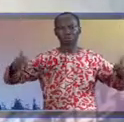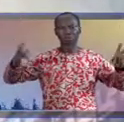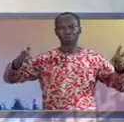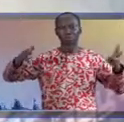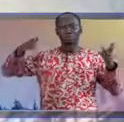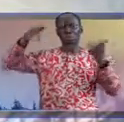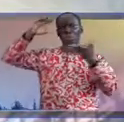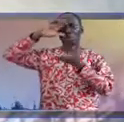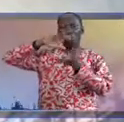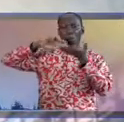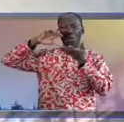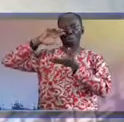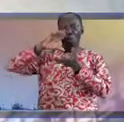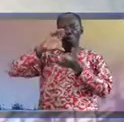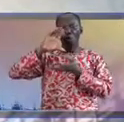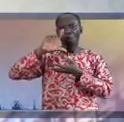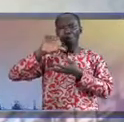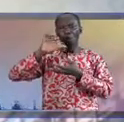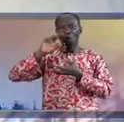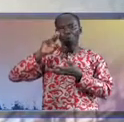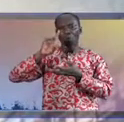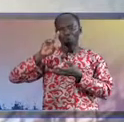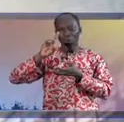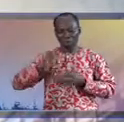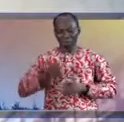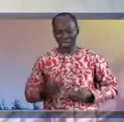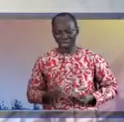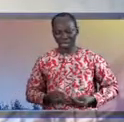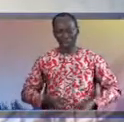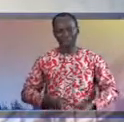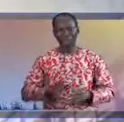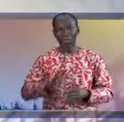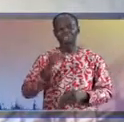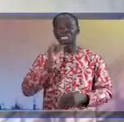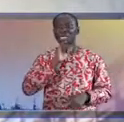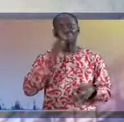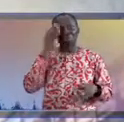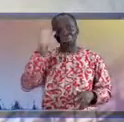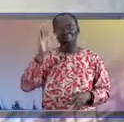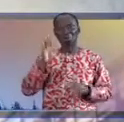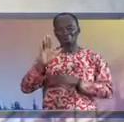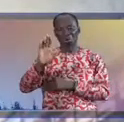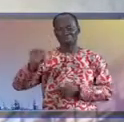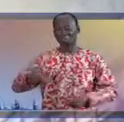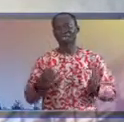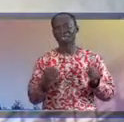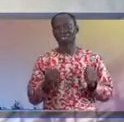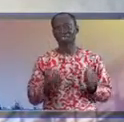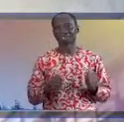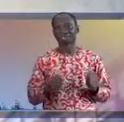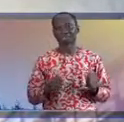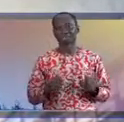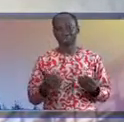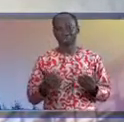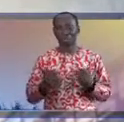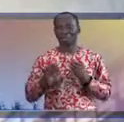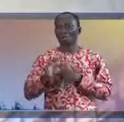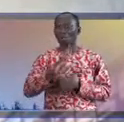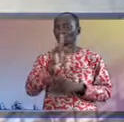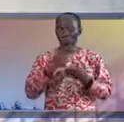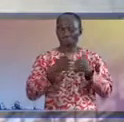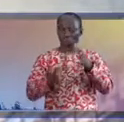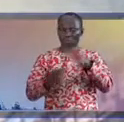over them, and they were walking on dry ground, they were experiencing baptism. through the Holy Spirit, Paul wrote